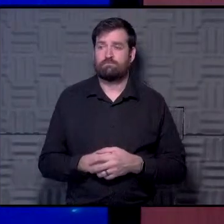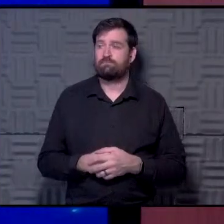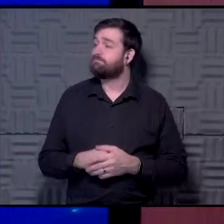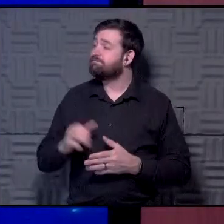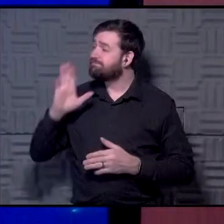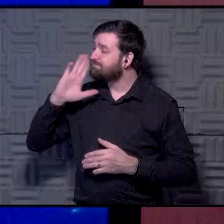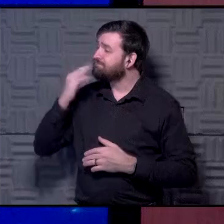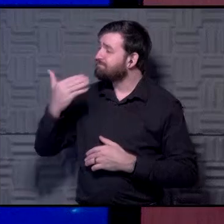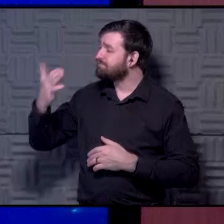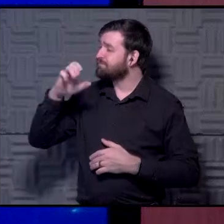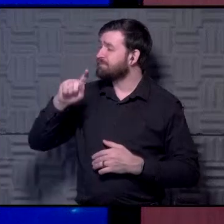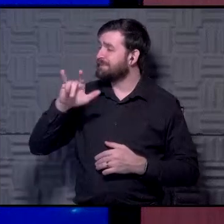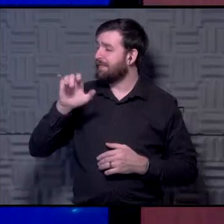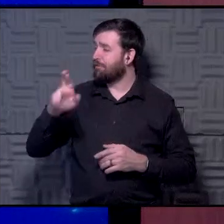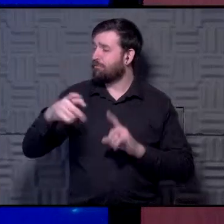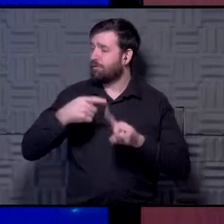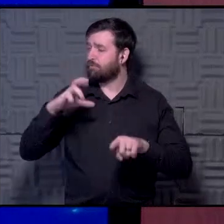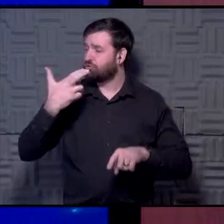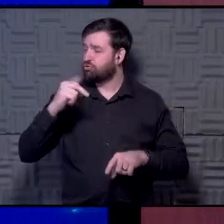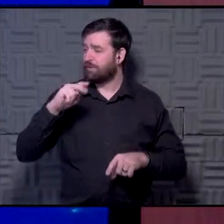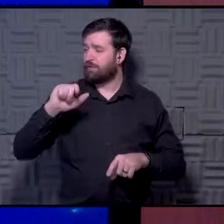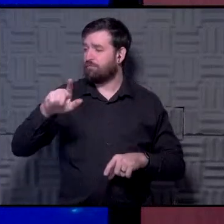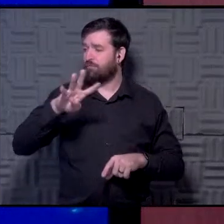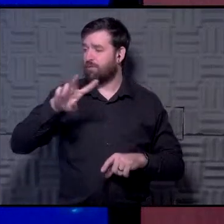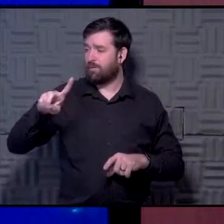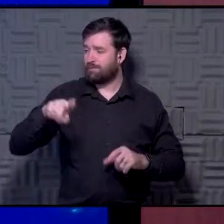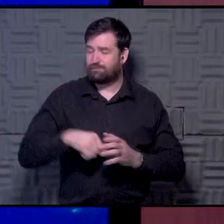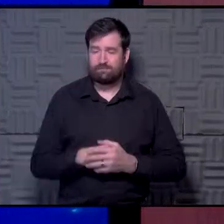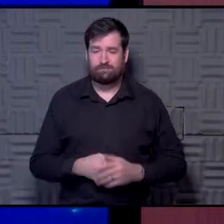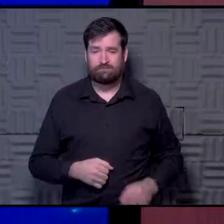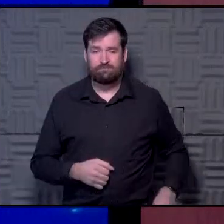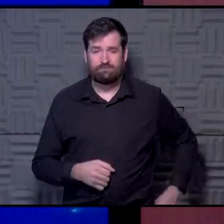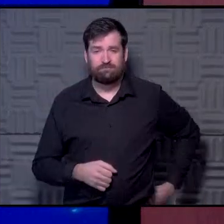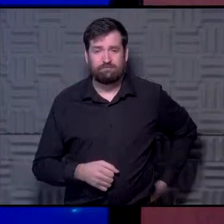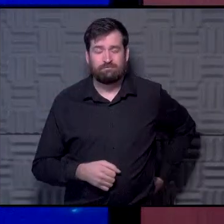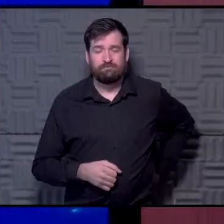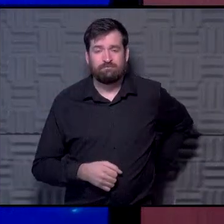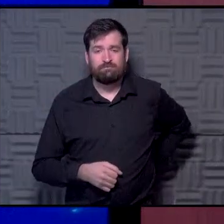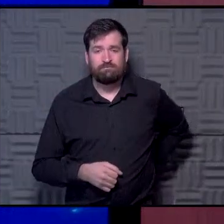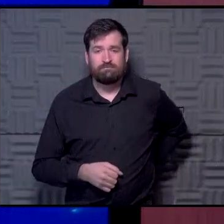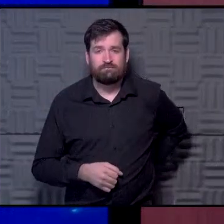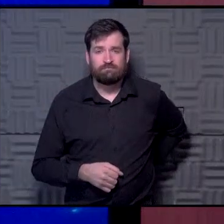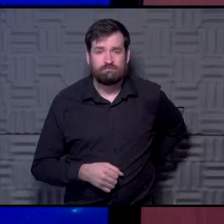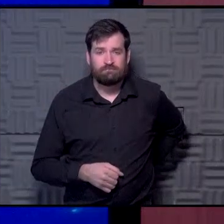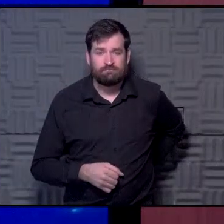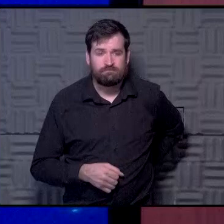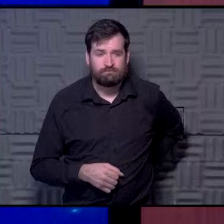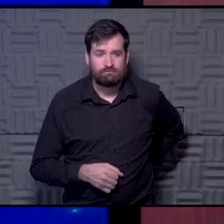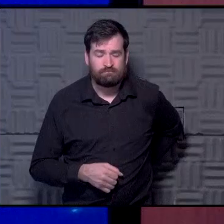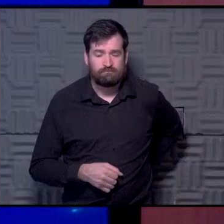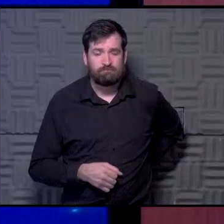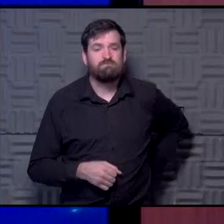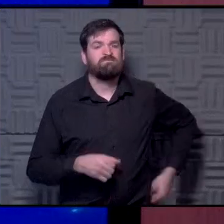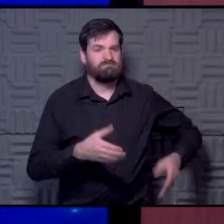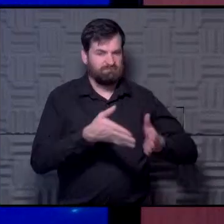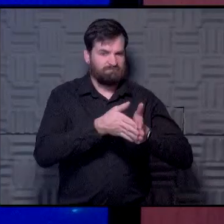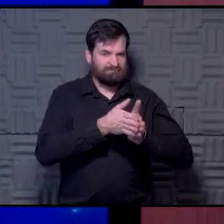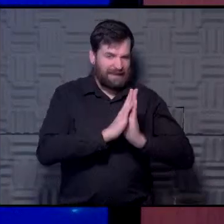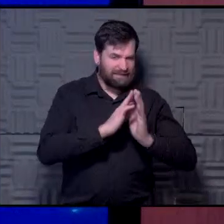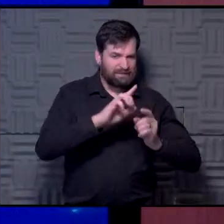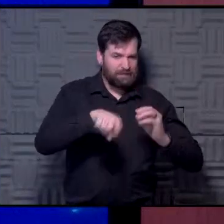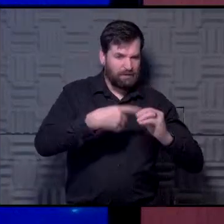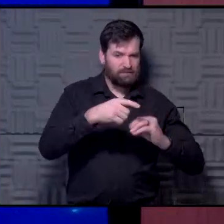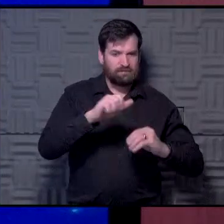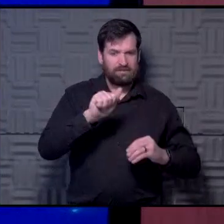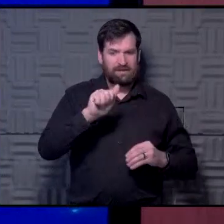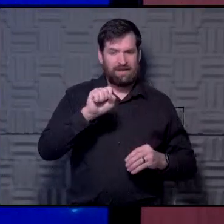Hey, good morning, guys. Taylor, Channel 41. How are you this morning? Taylor. So I've got to ask about AstraZeneca, obviously, first, with it